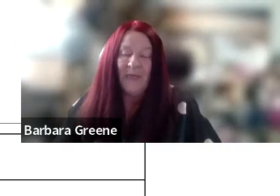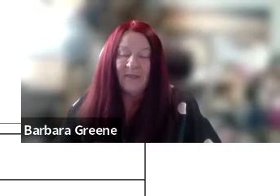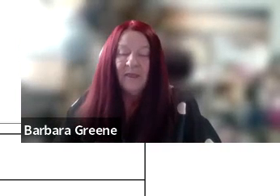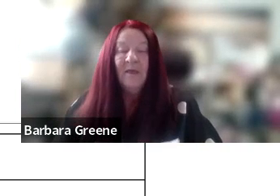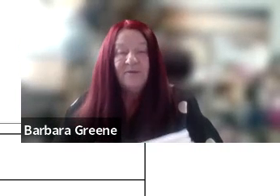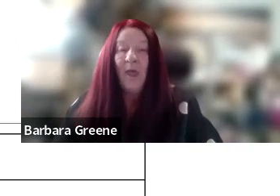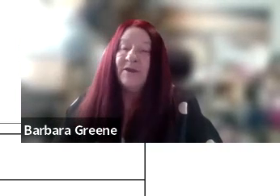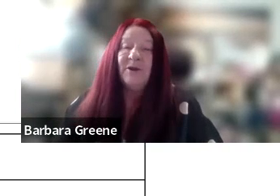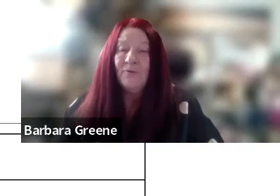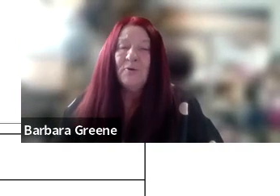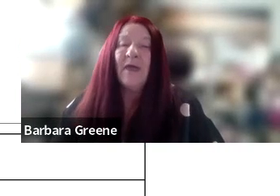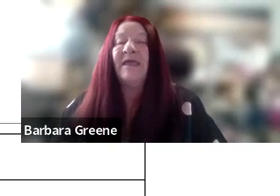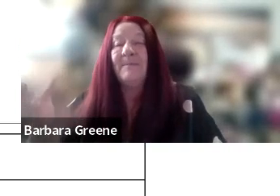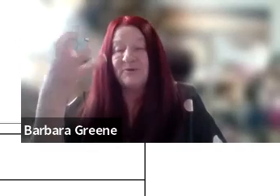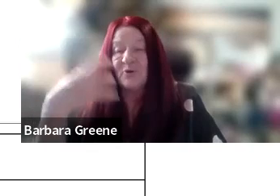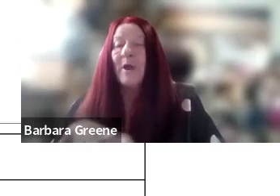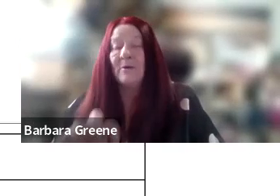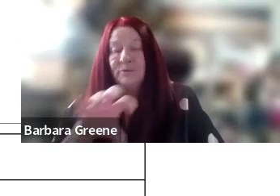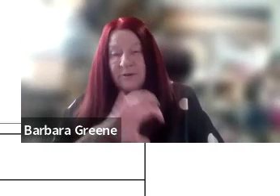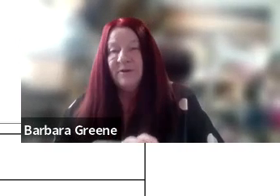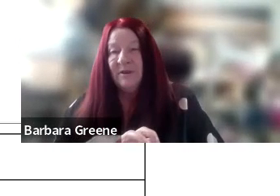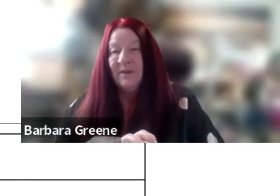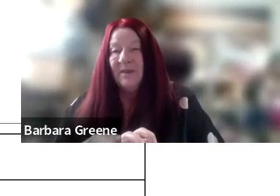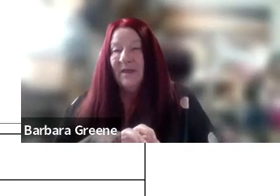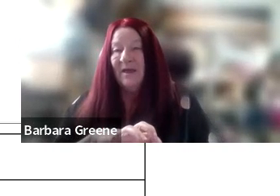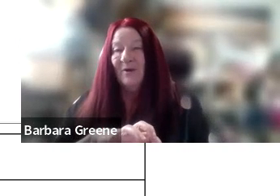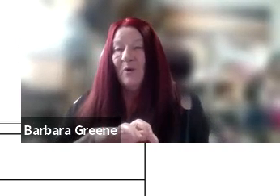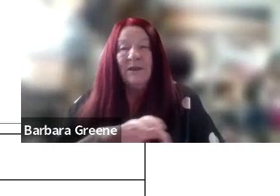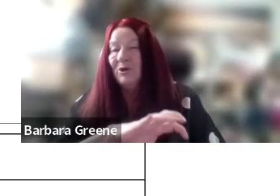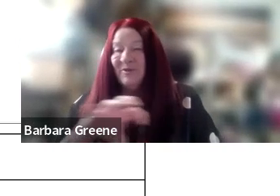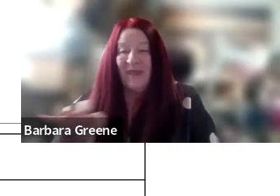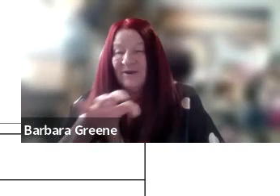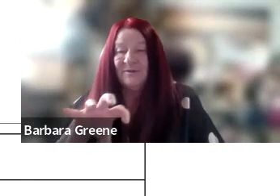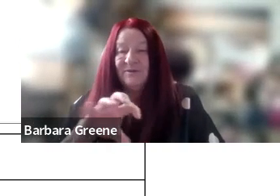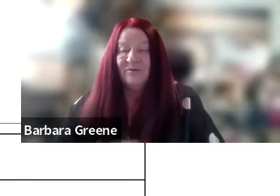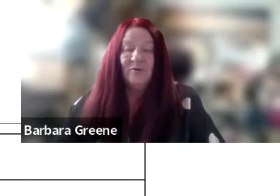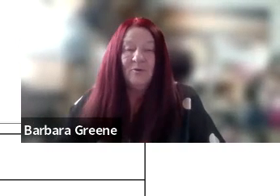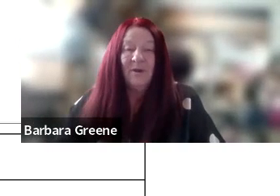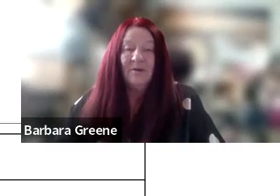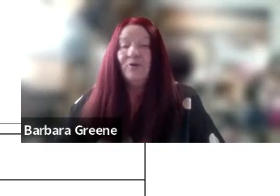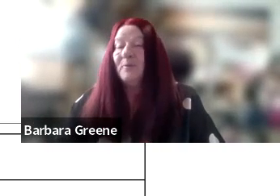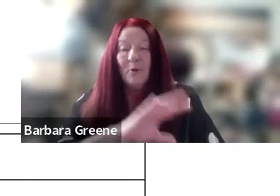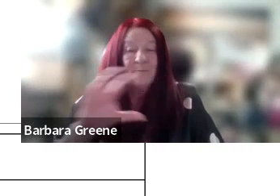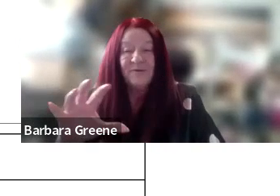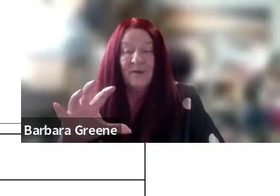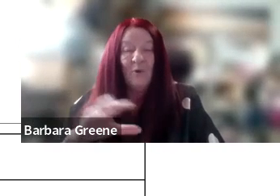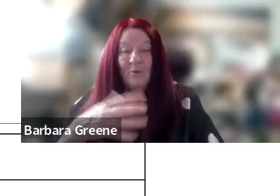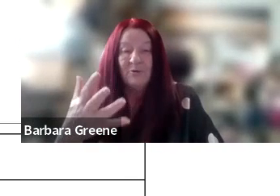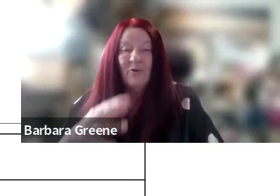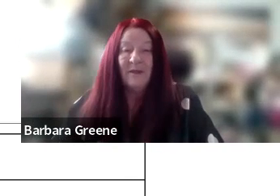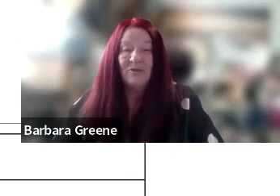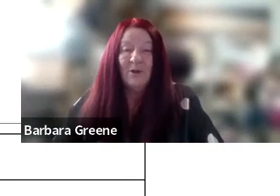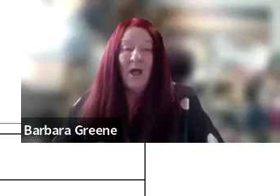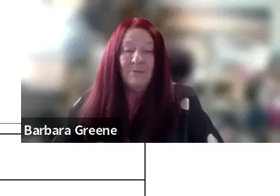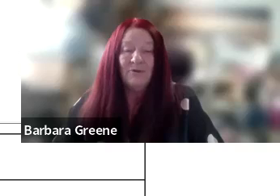to do that. So, and it also kind of kept us grounded when we looked at it to the purpose of what